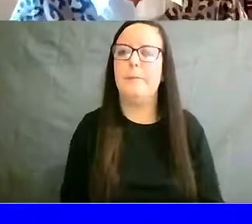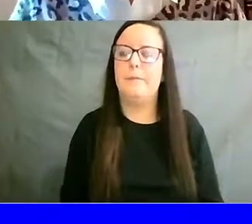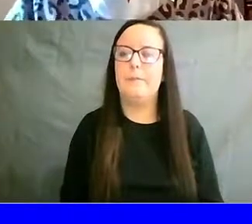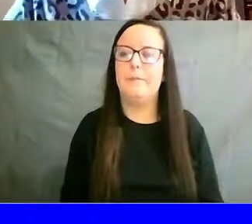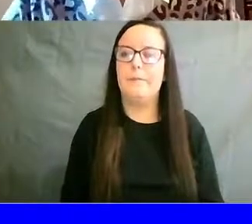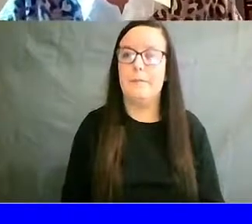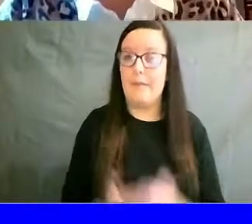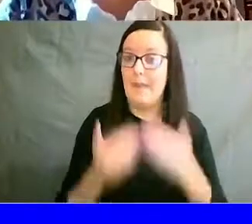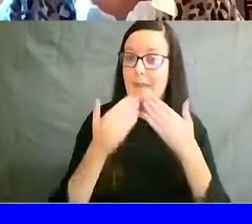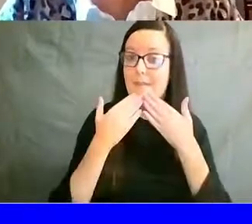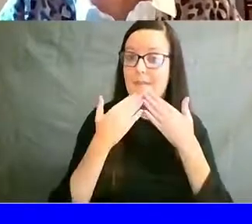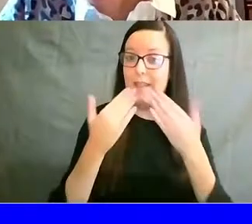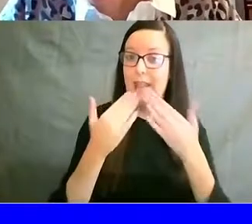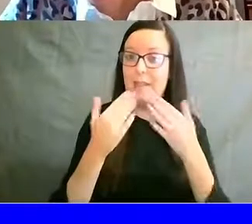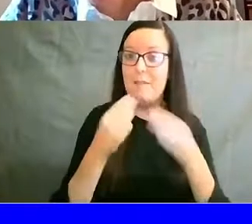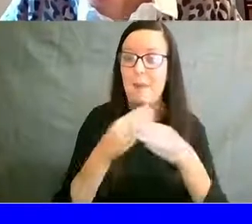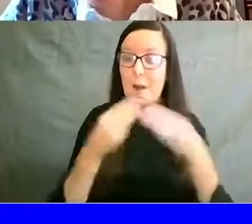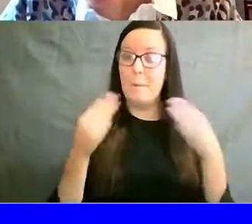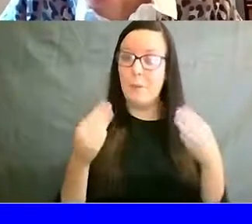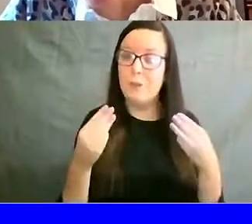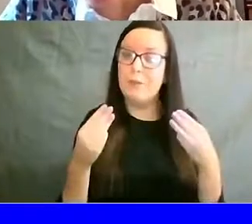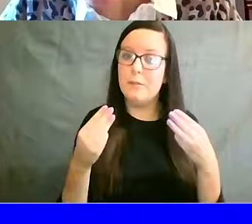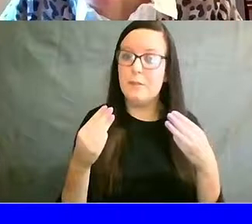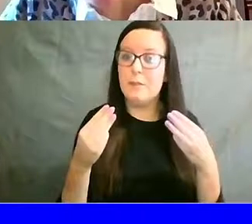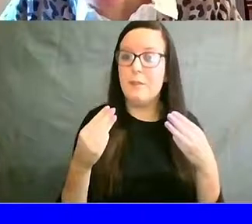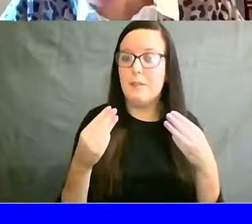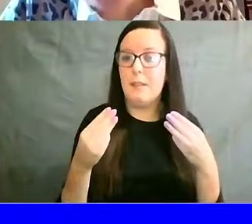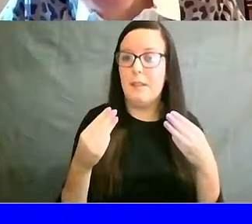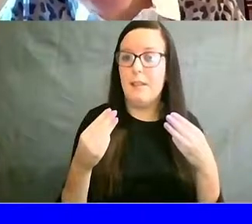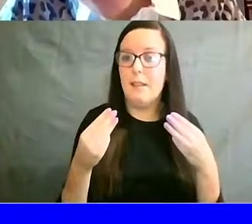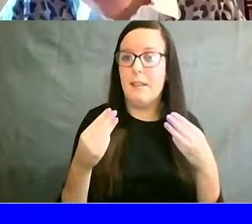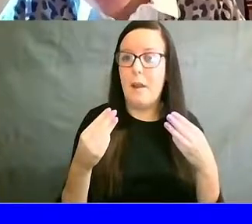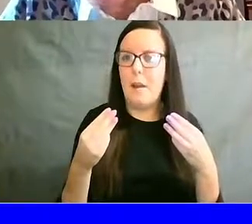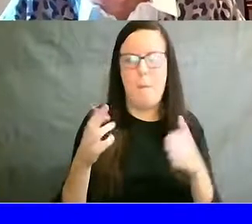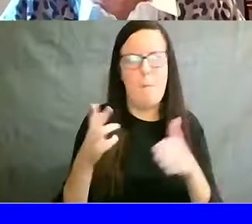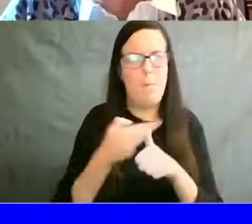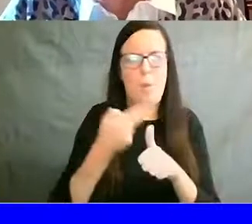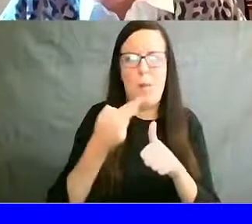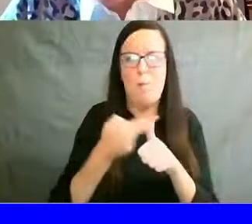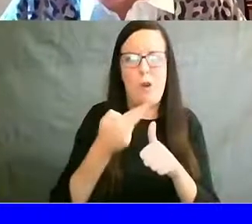Okay, thanks very much. And yes, absolutely, preparation is key.